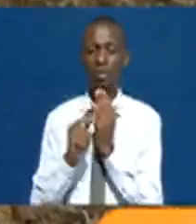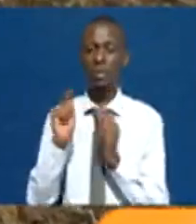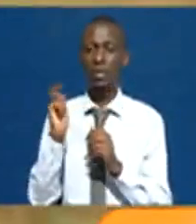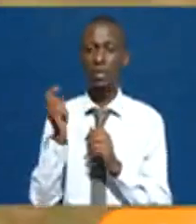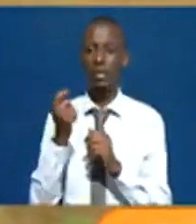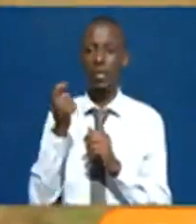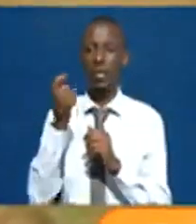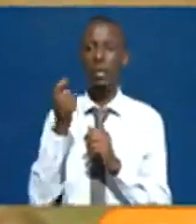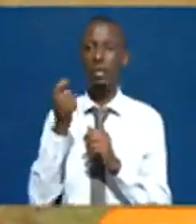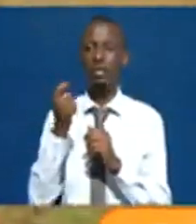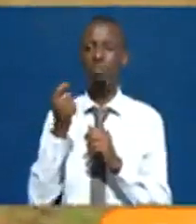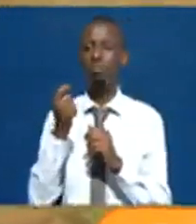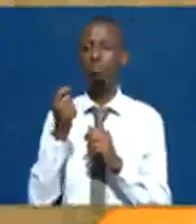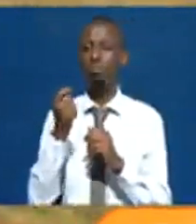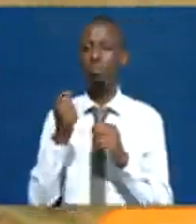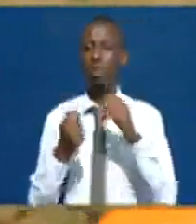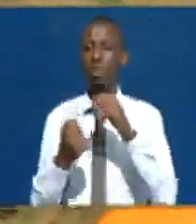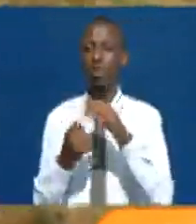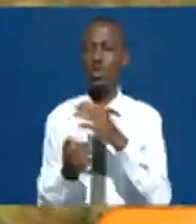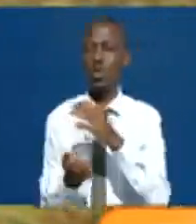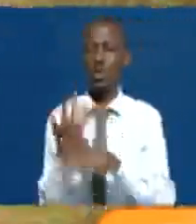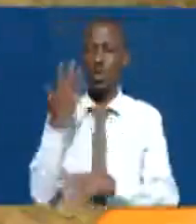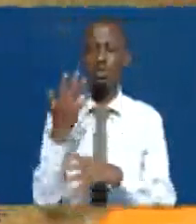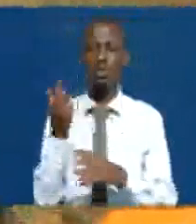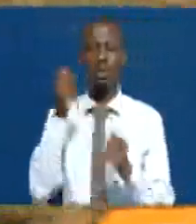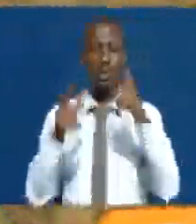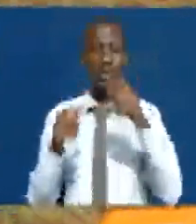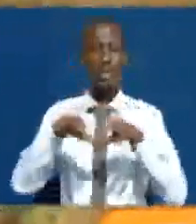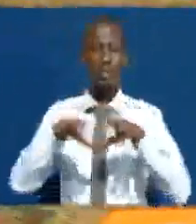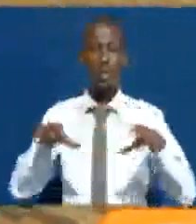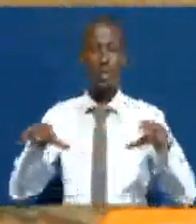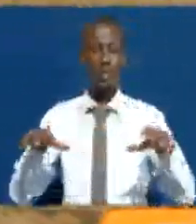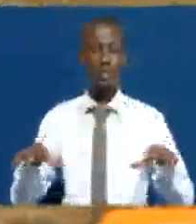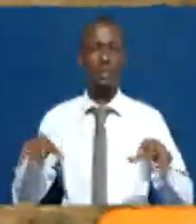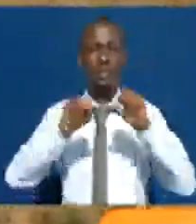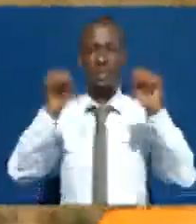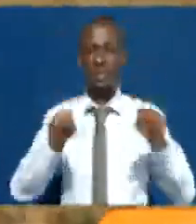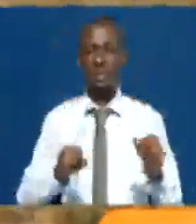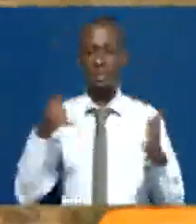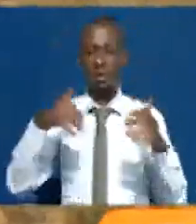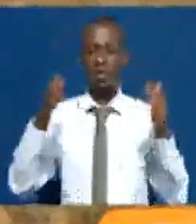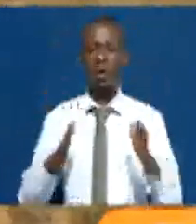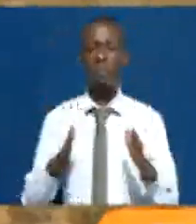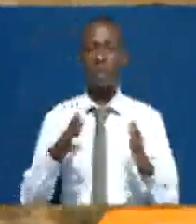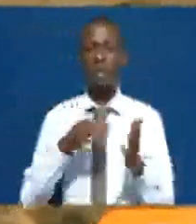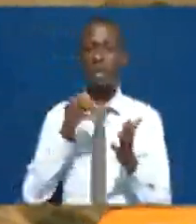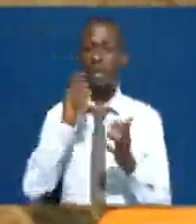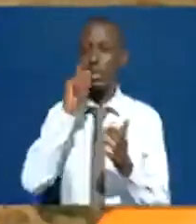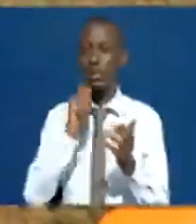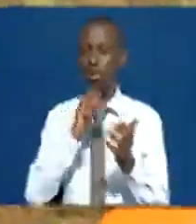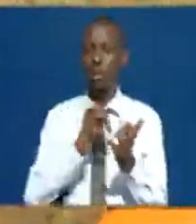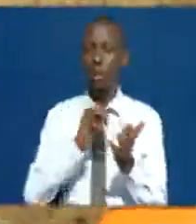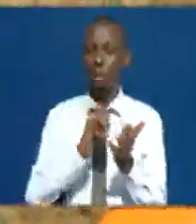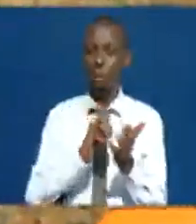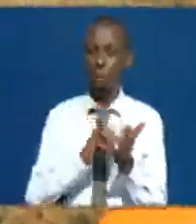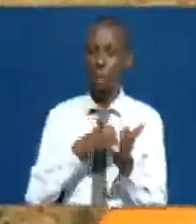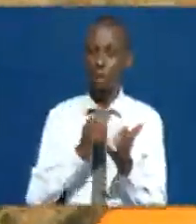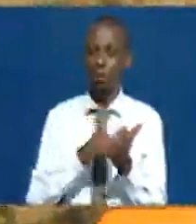Market Systems, which targets 100,000 farmers in Kitui, Machakos, Makueni, and Taita Taveta